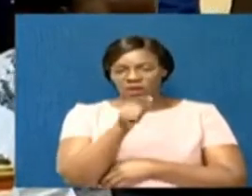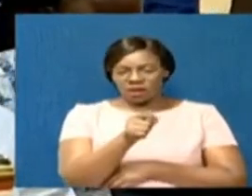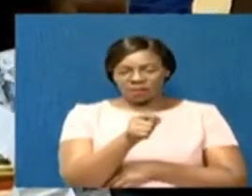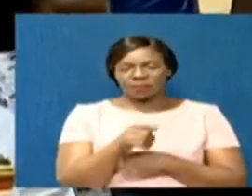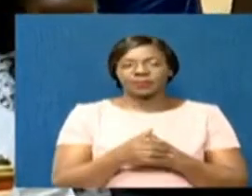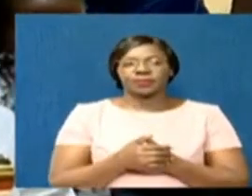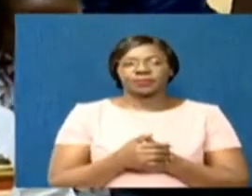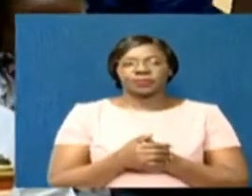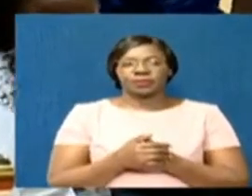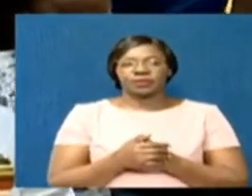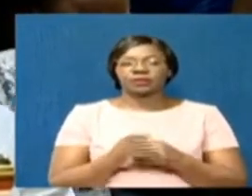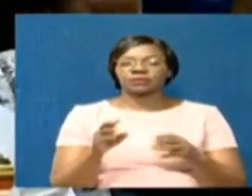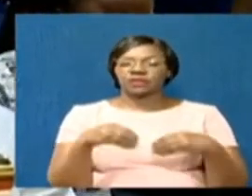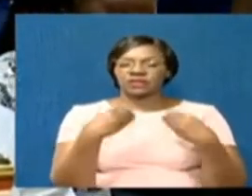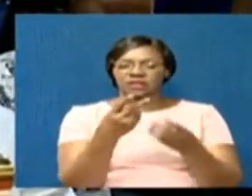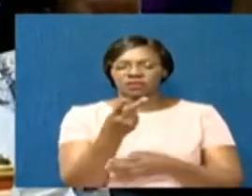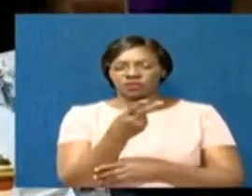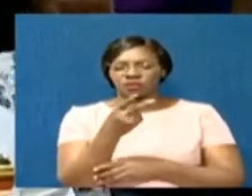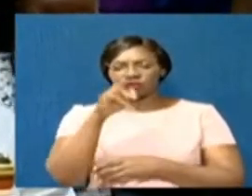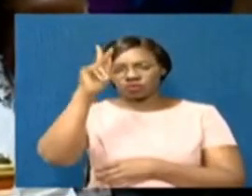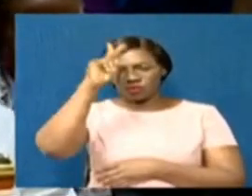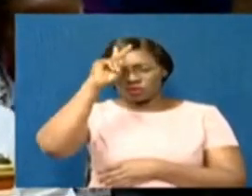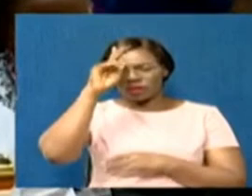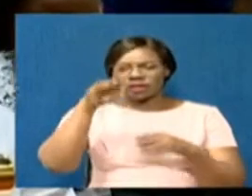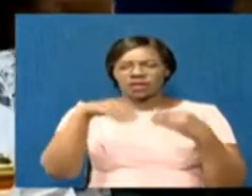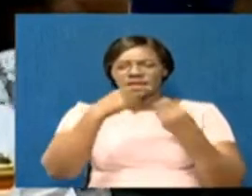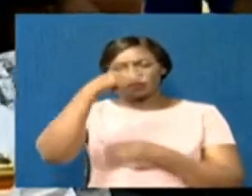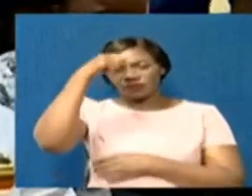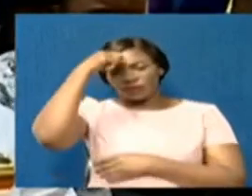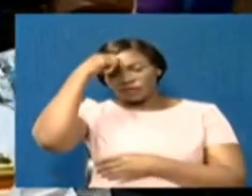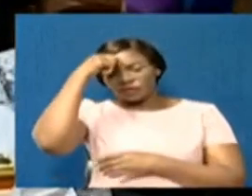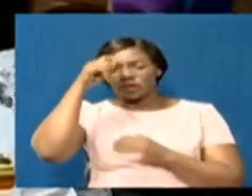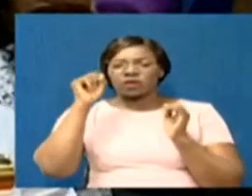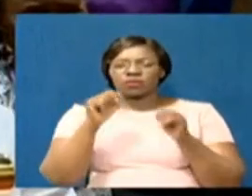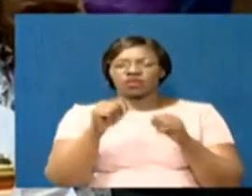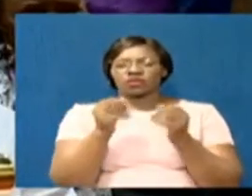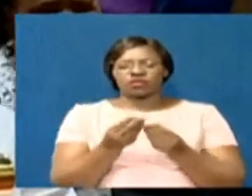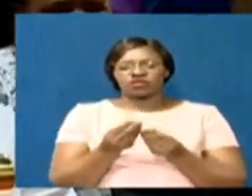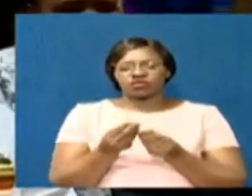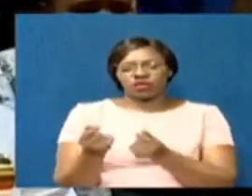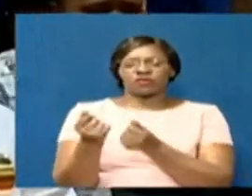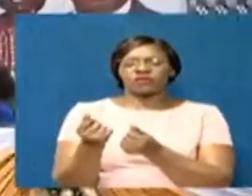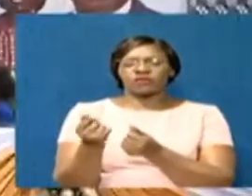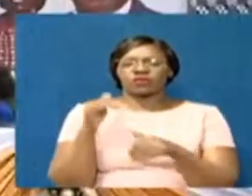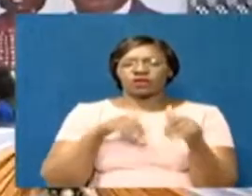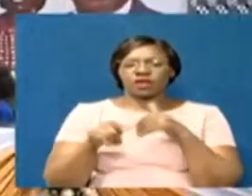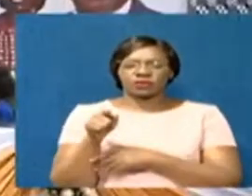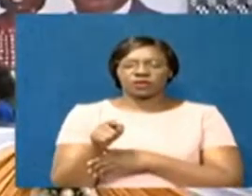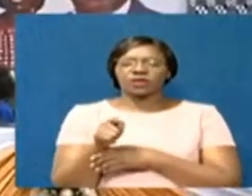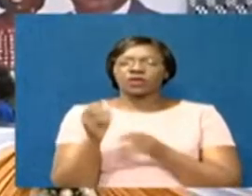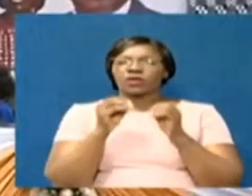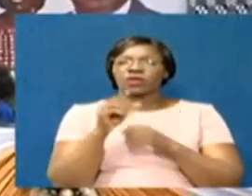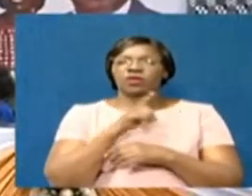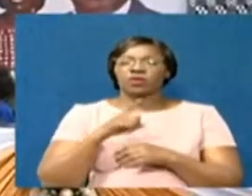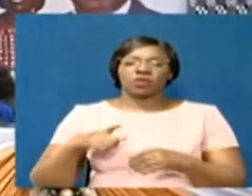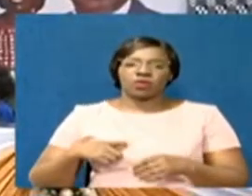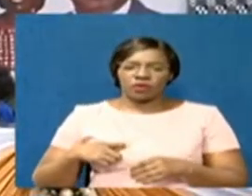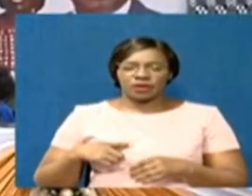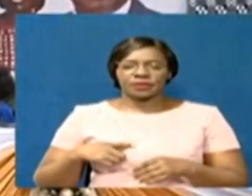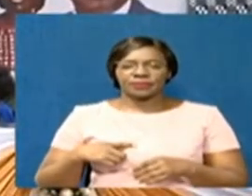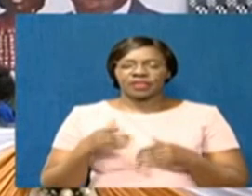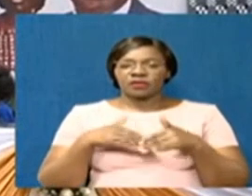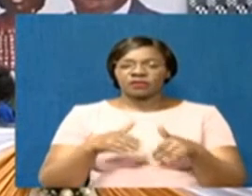Mama Martha Karua, O Lord, give them the knowledge, give them the wisdom to be able to tackle this, O my Father. O Lord, according